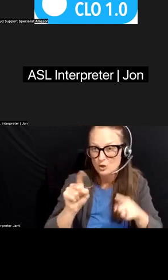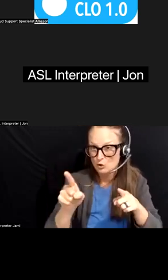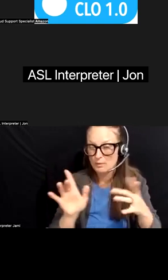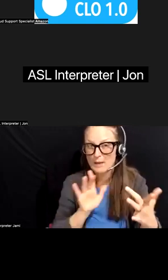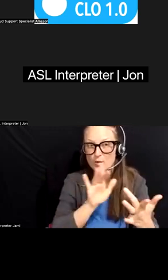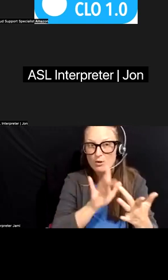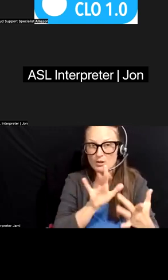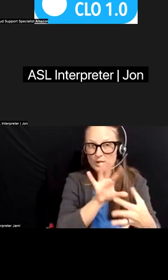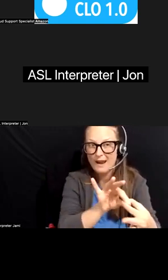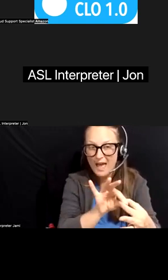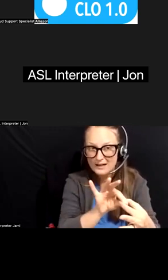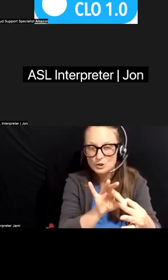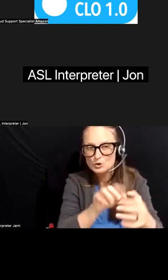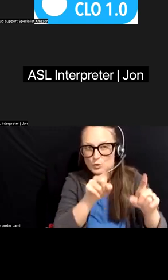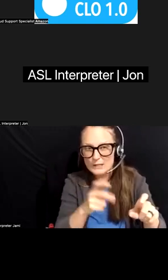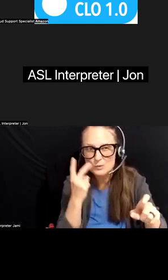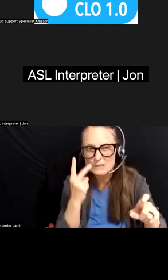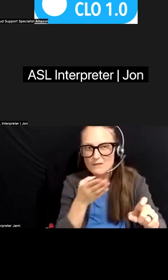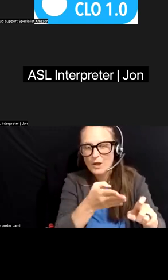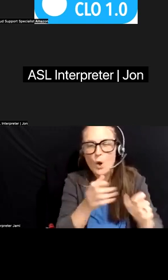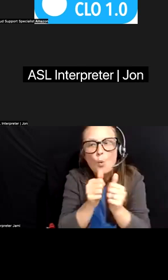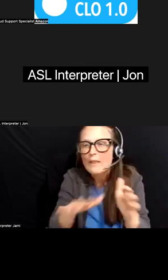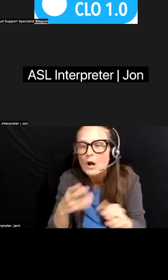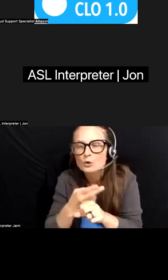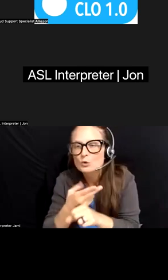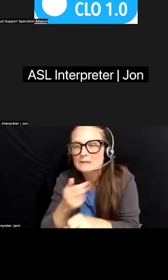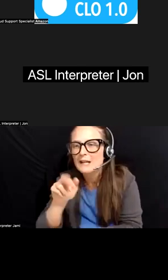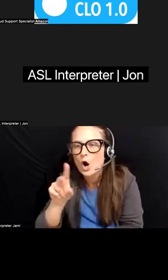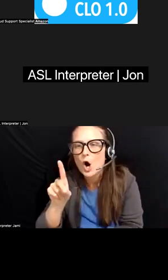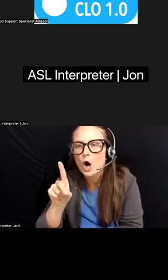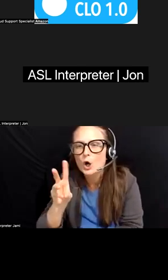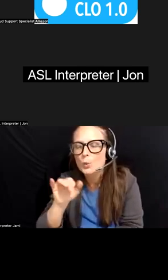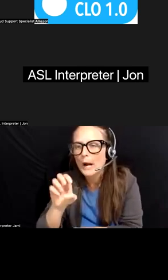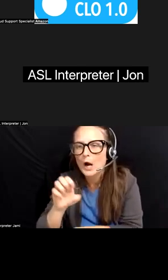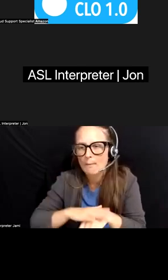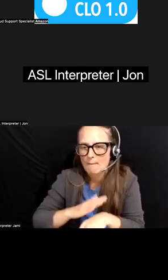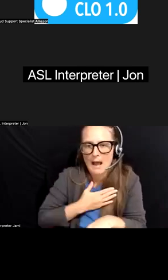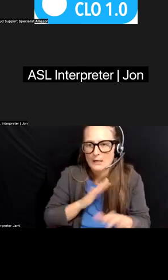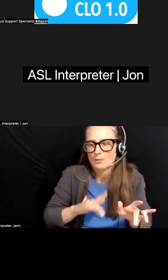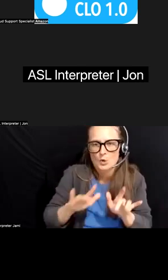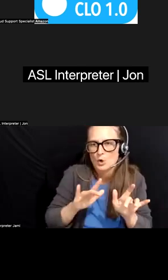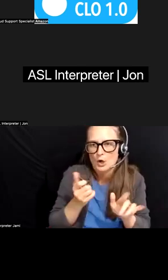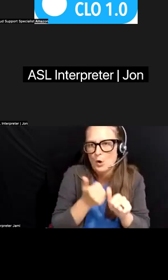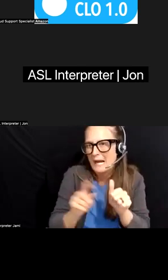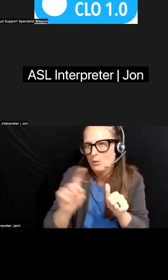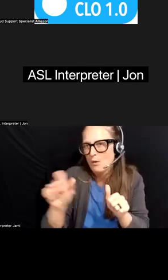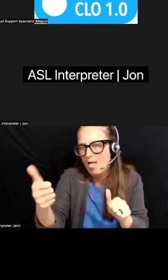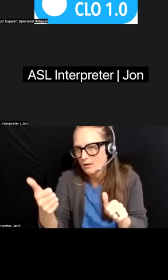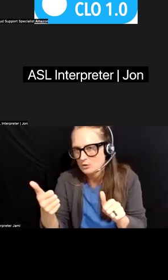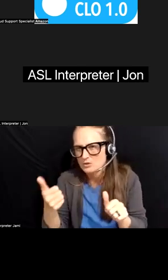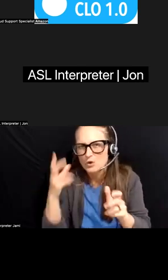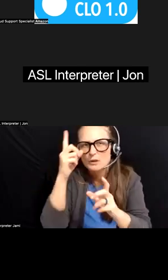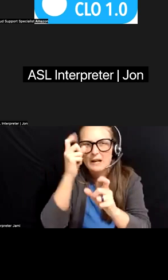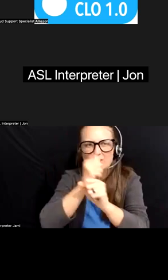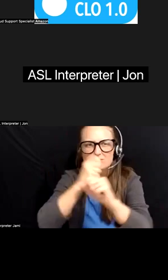it's there without using any hardware or anything on my computer or anywhere else. So to get the big picture of